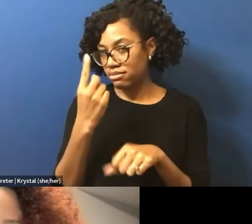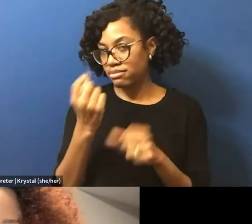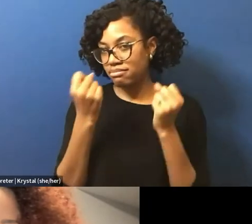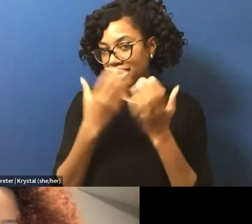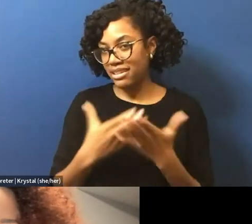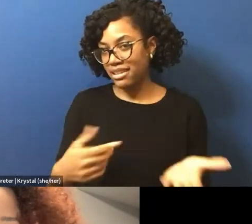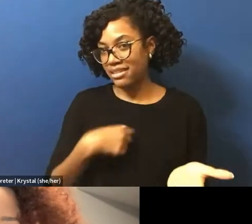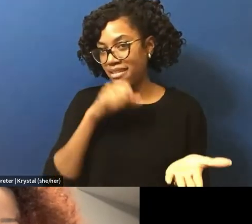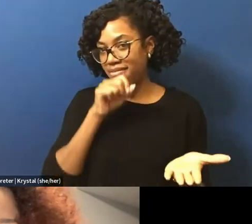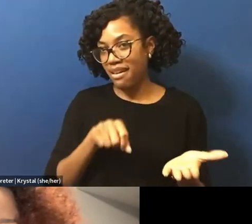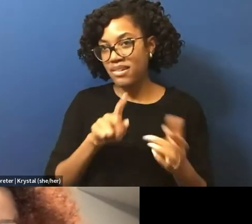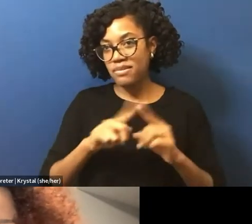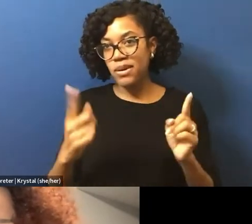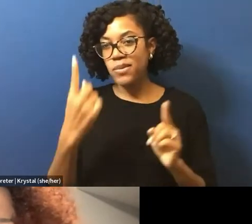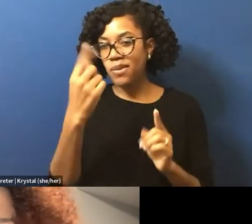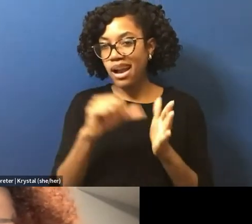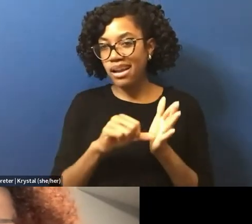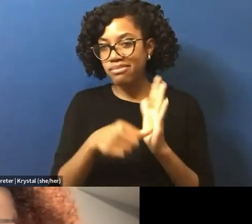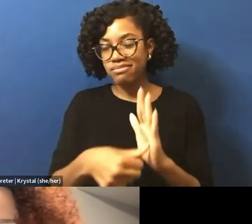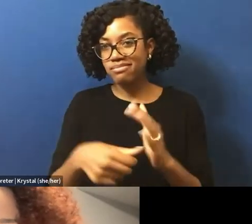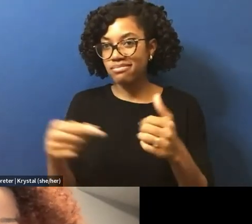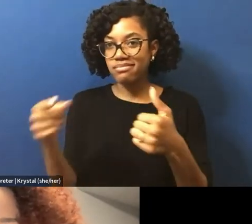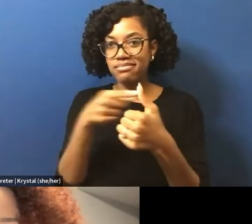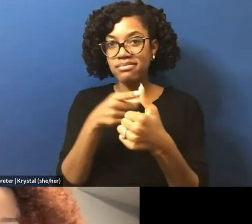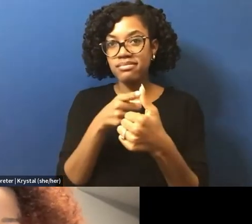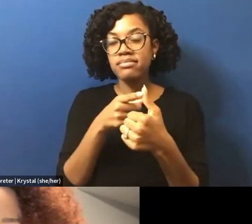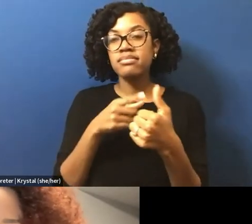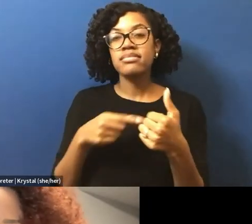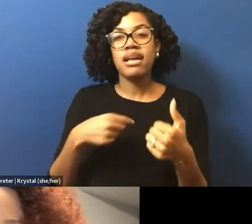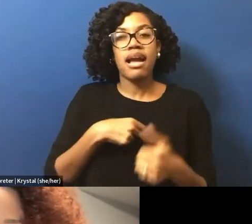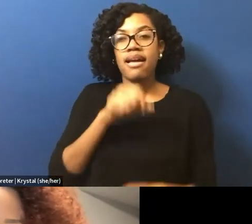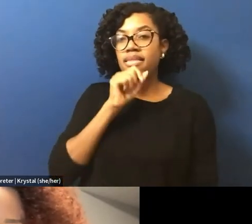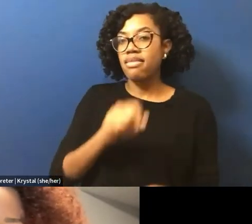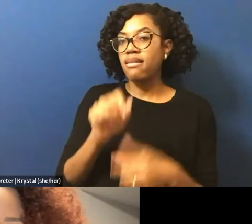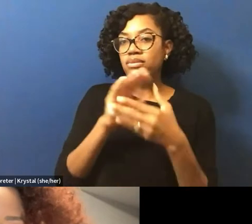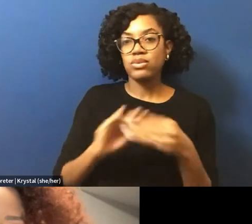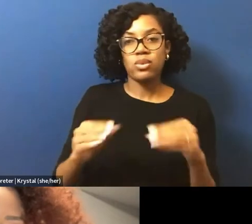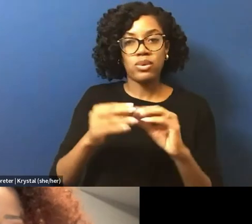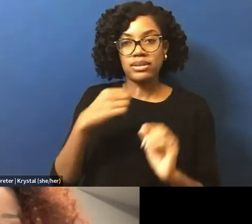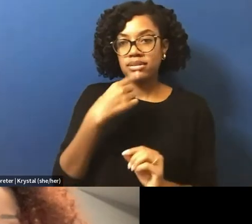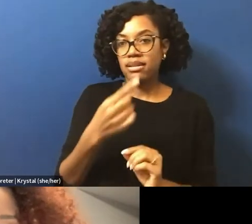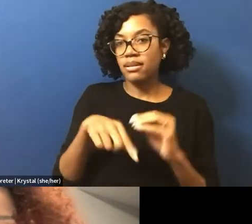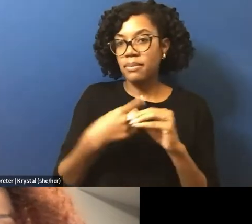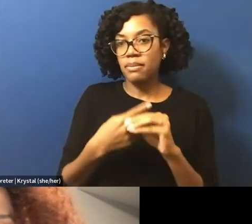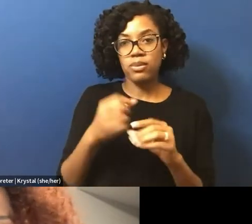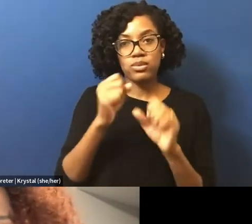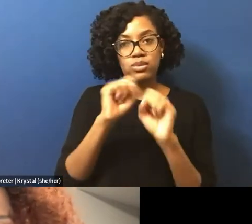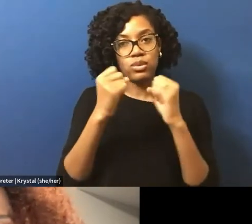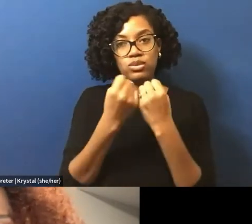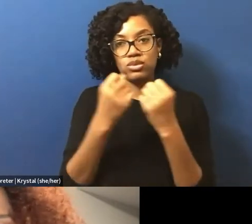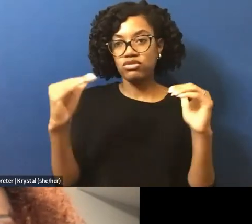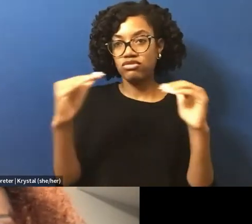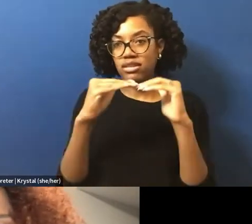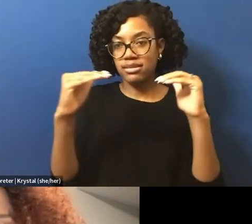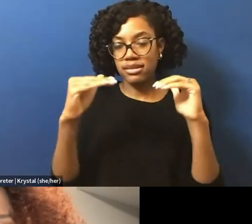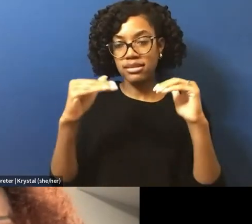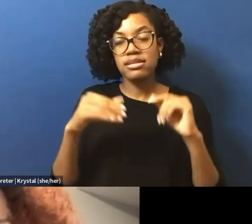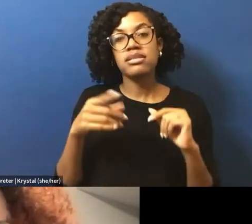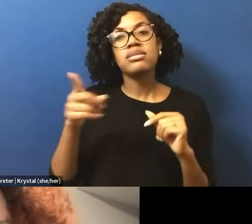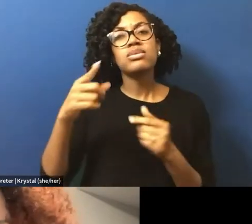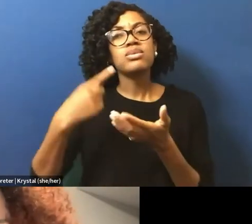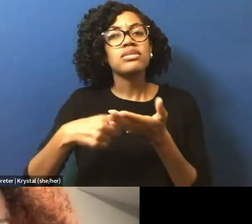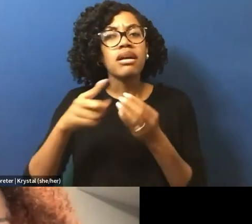I'll pinpoint my heart's work is really around storytelling for social justice. And you talk about the importance of narrative in